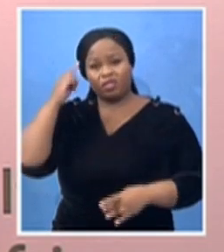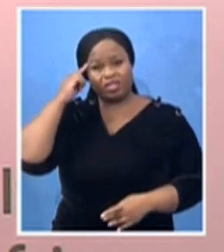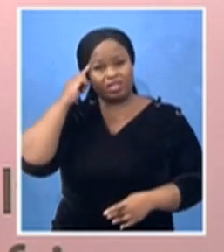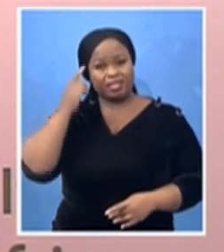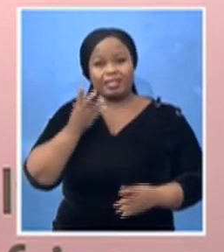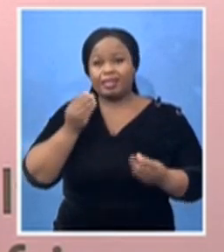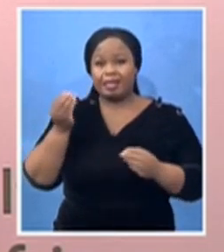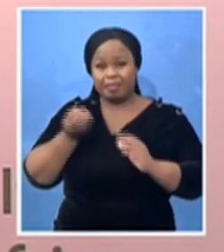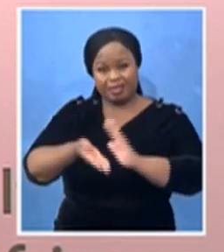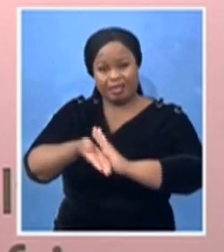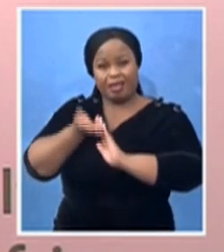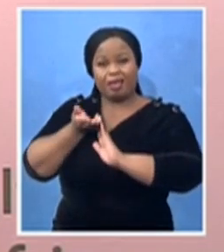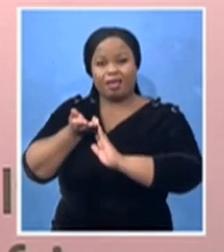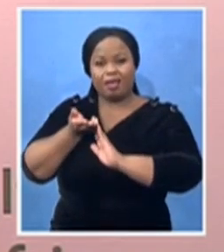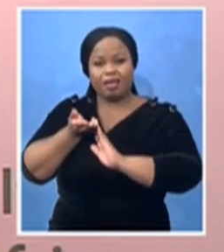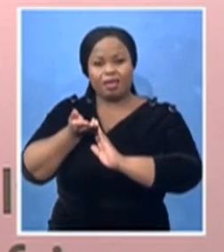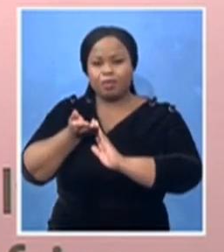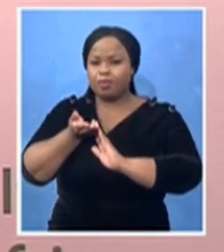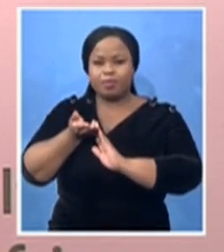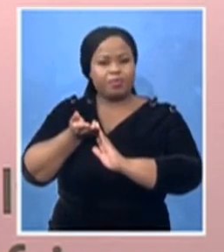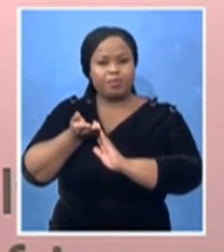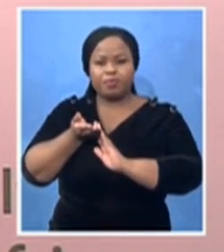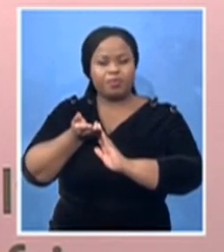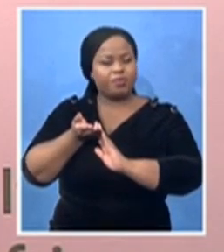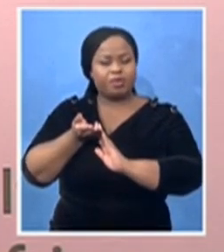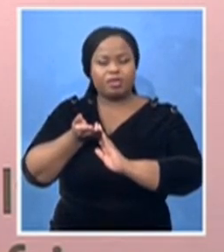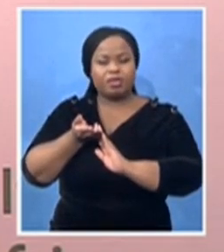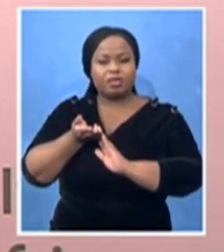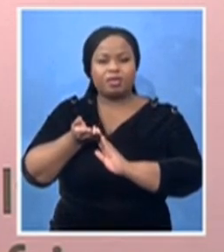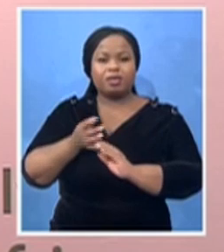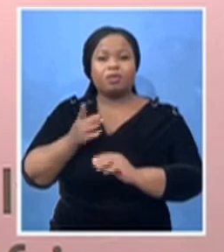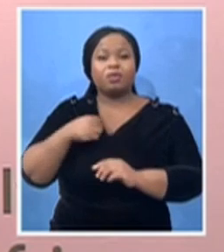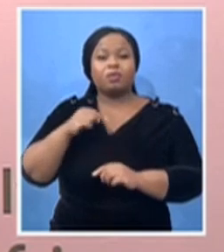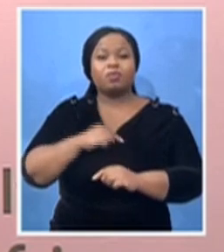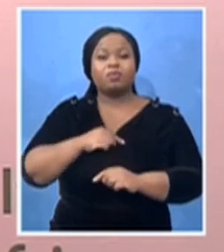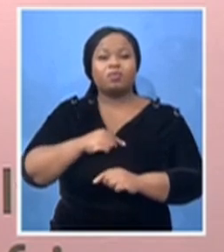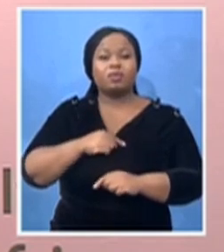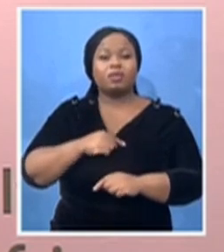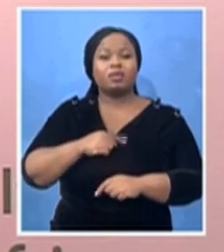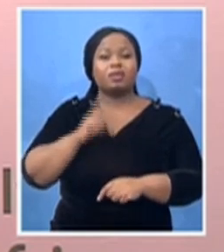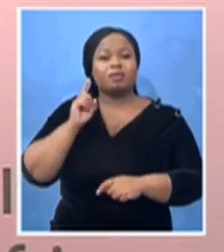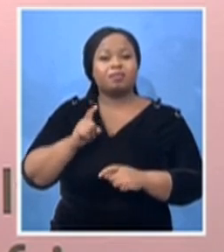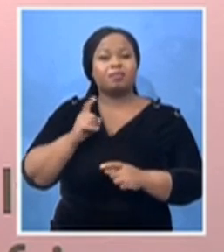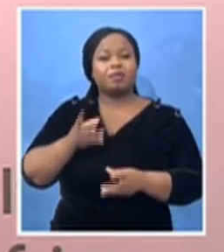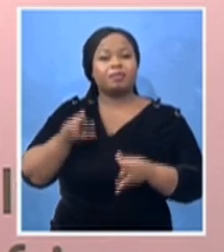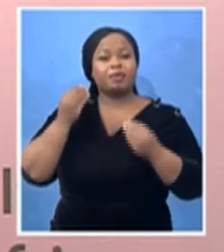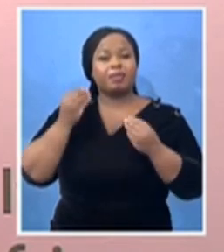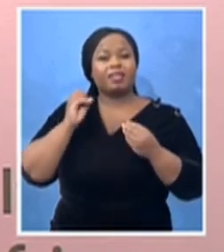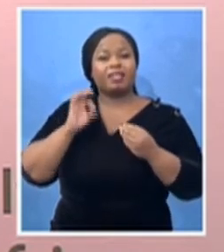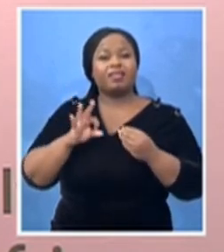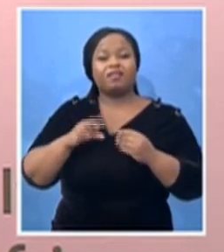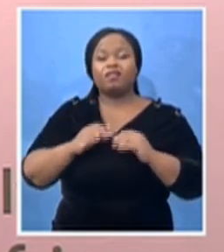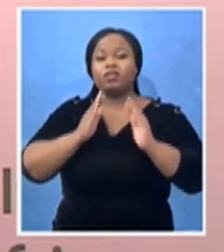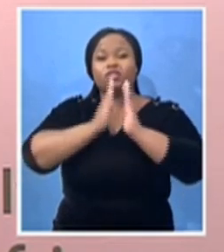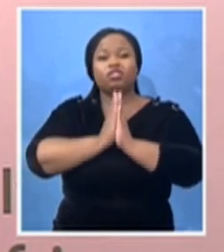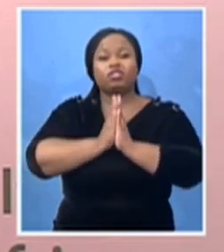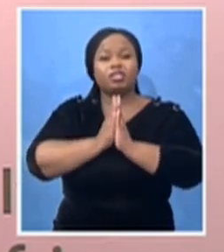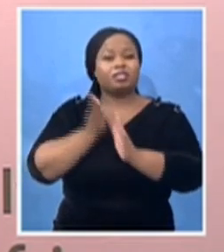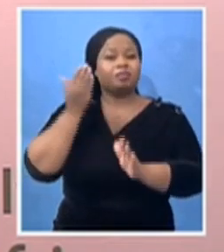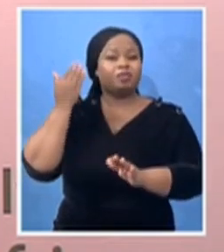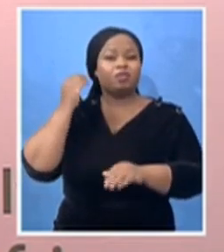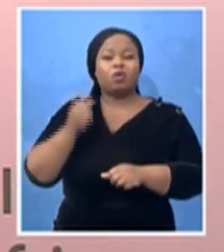what we would have been able to get had all the churches, all the mosques, all the